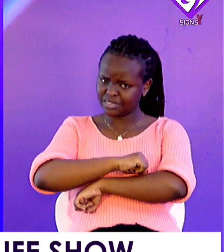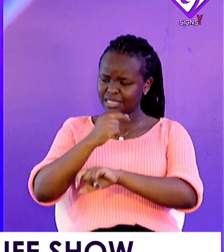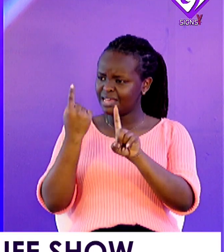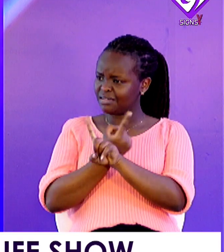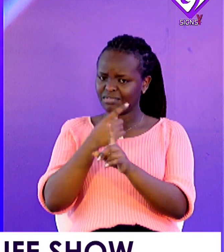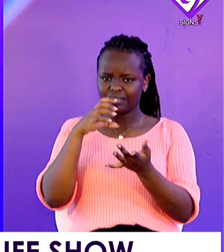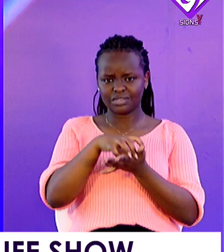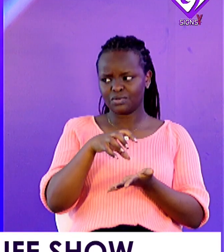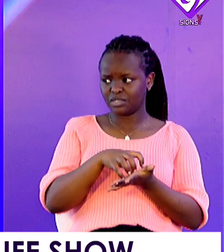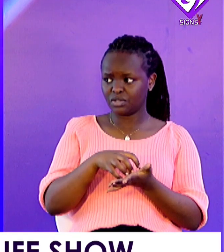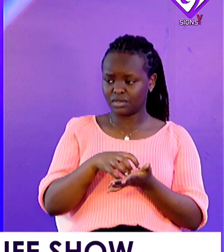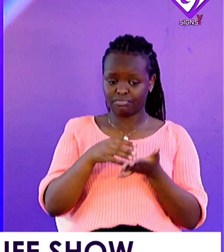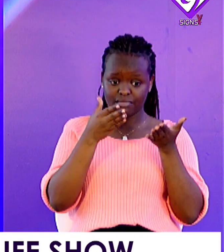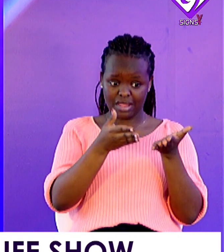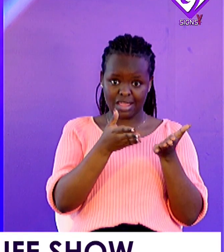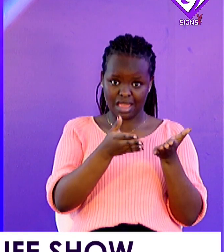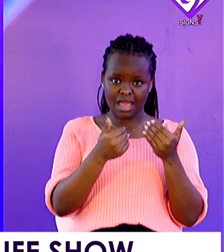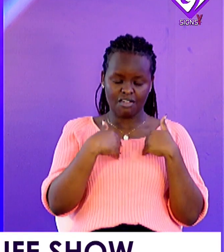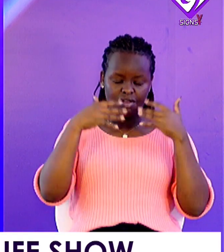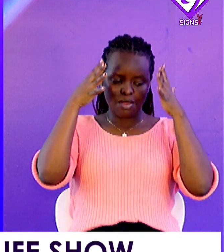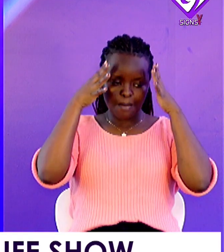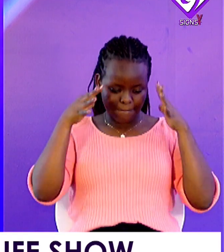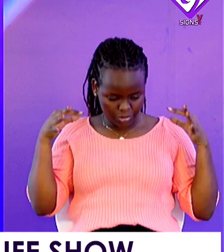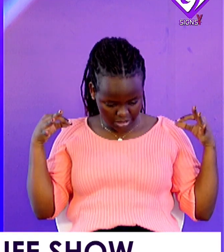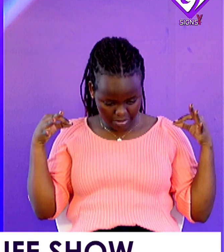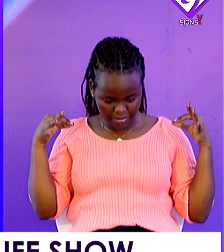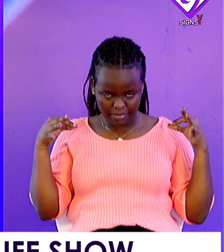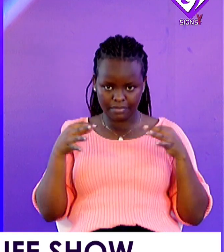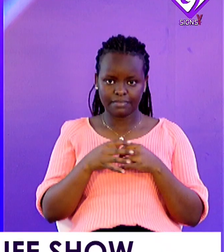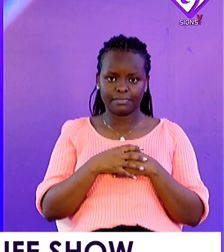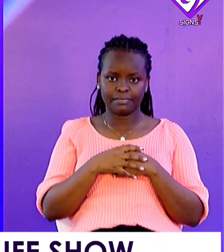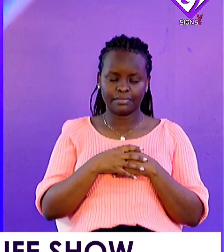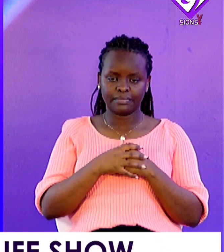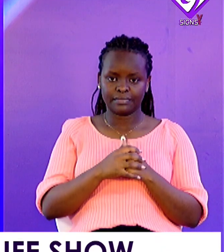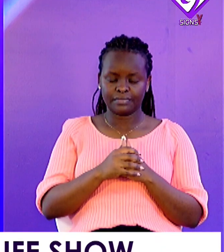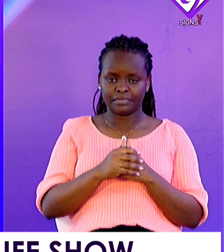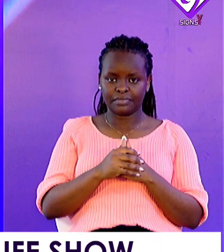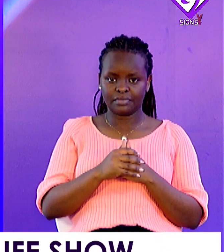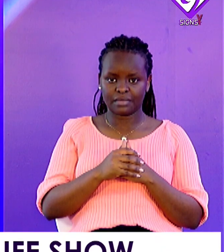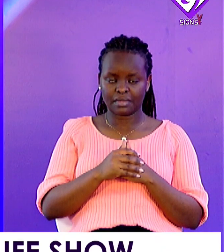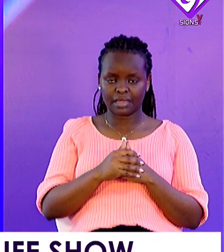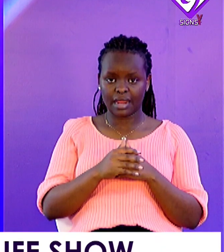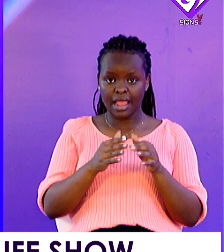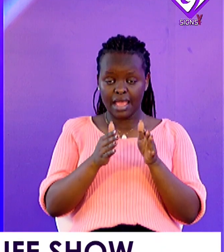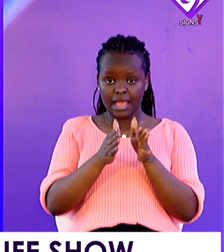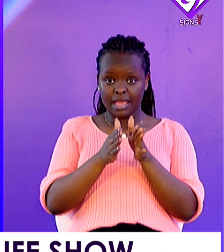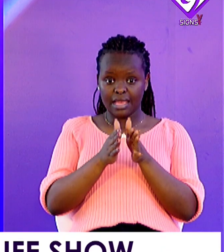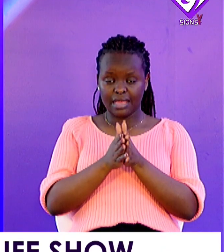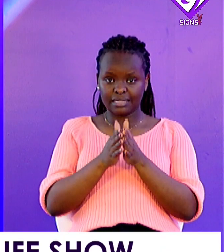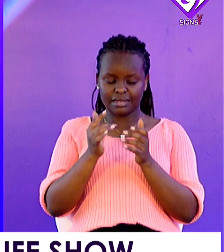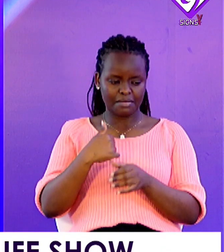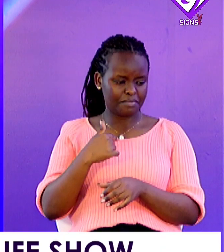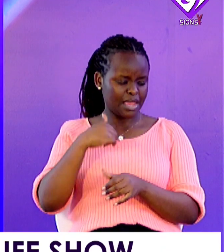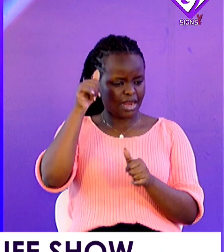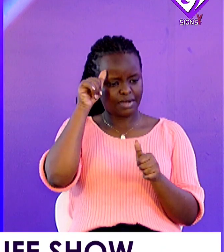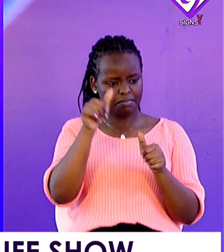settings. Amongst them were Muslims. Yes, amongst them were Muslims. And I